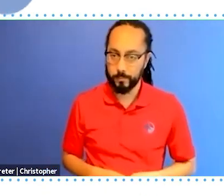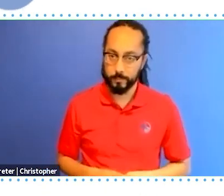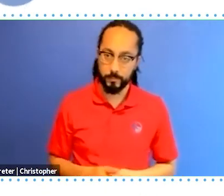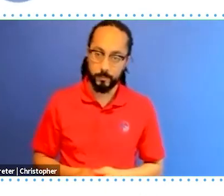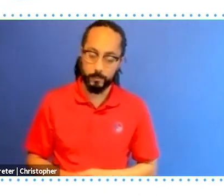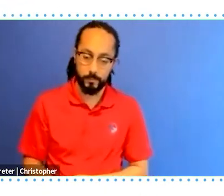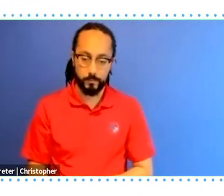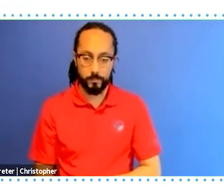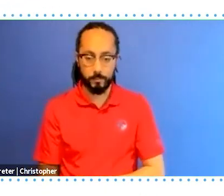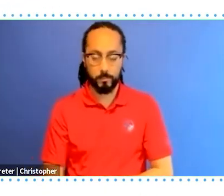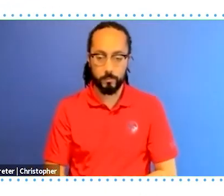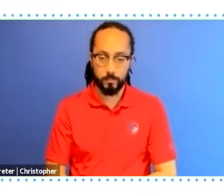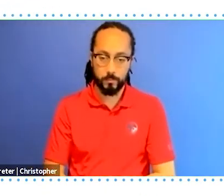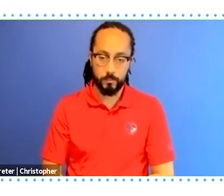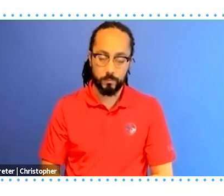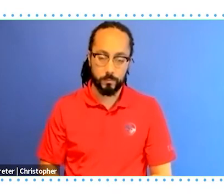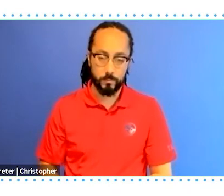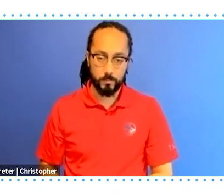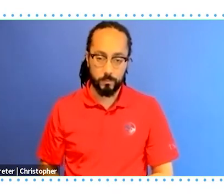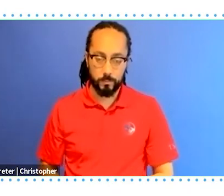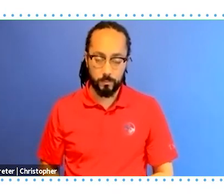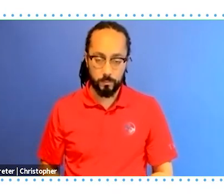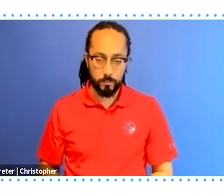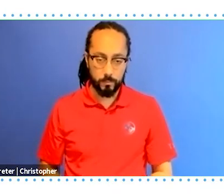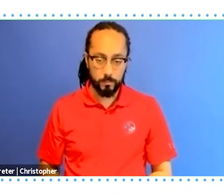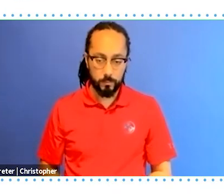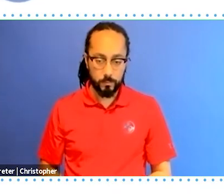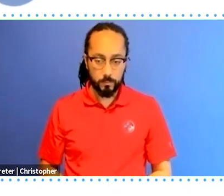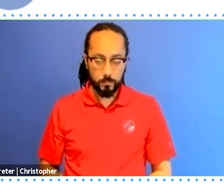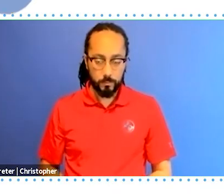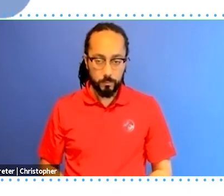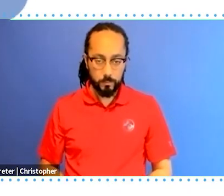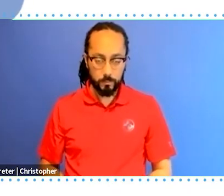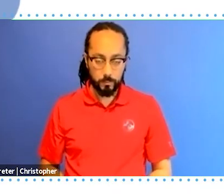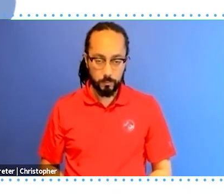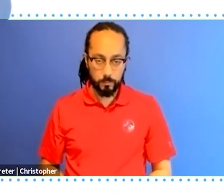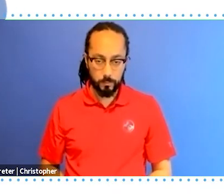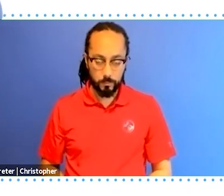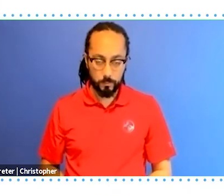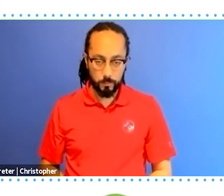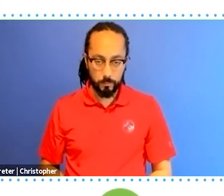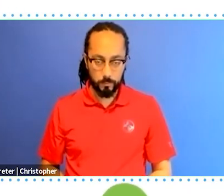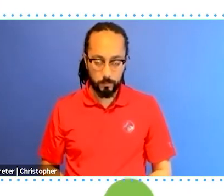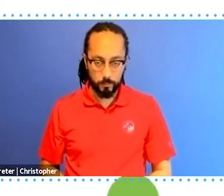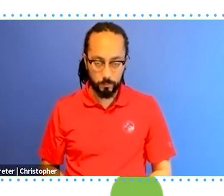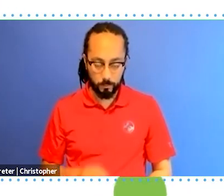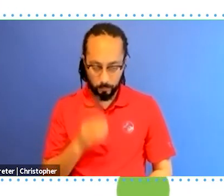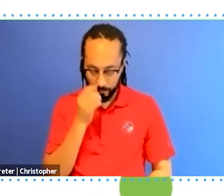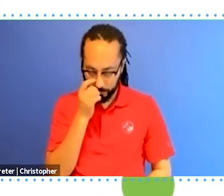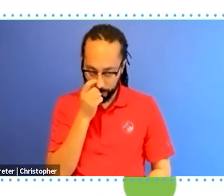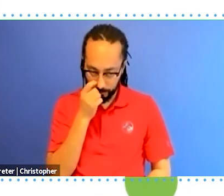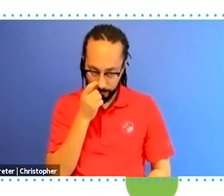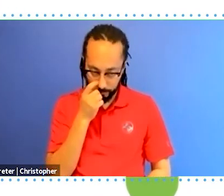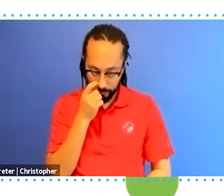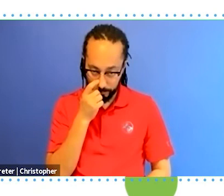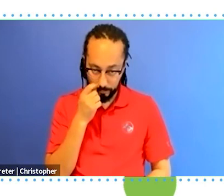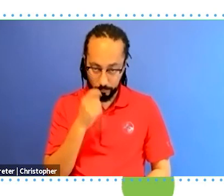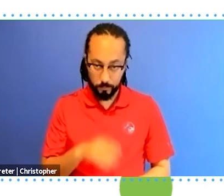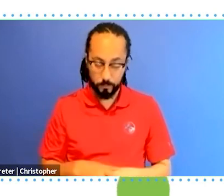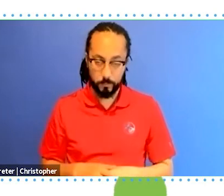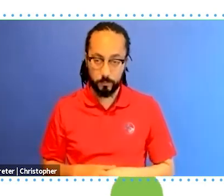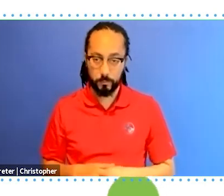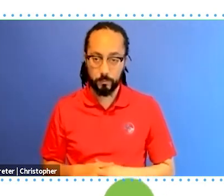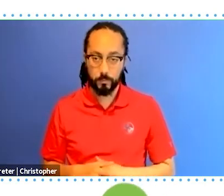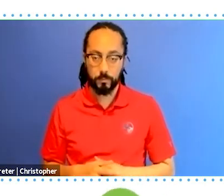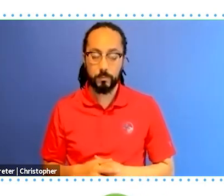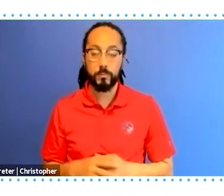now? I think that the limits, I mean, I think this is where it's interesting, and now I'm sort of still going back to the sort of